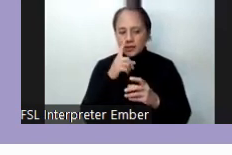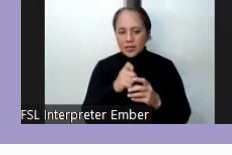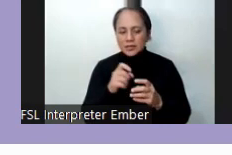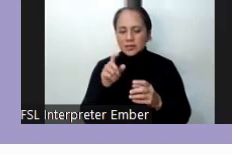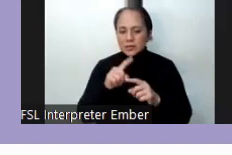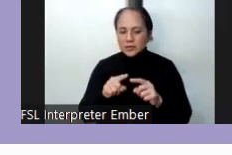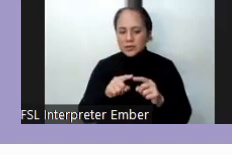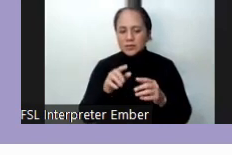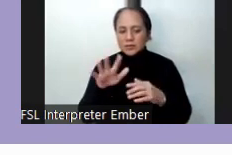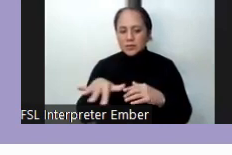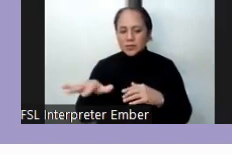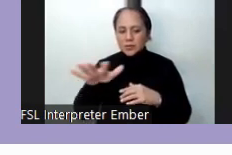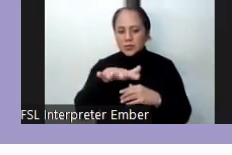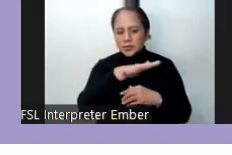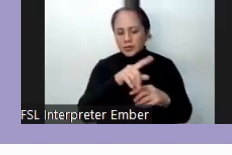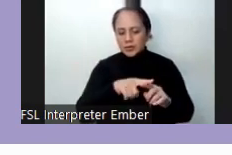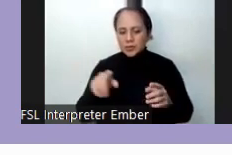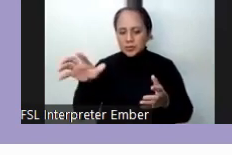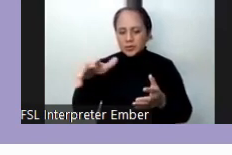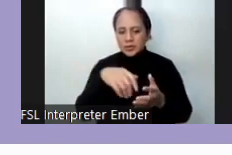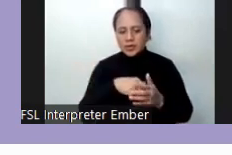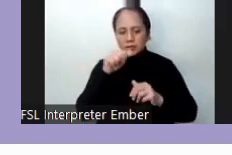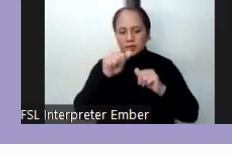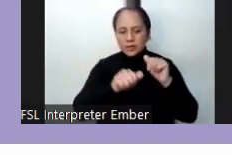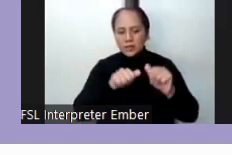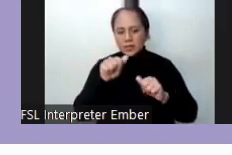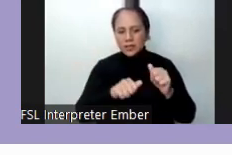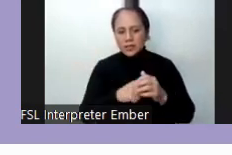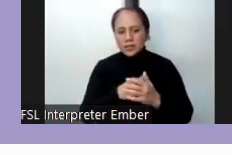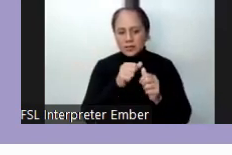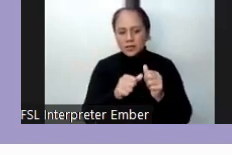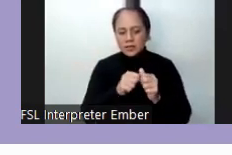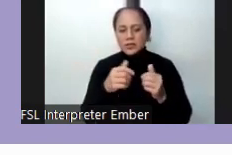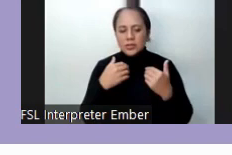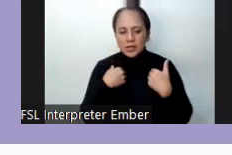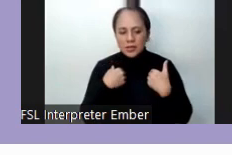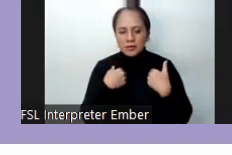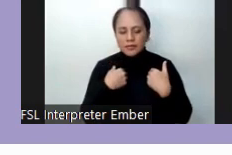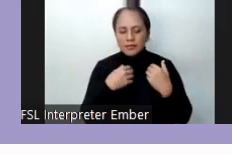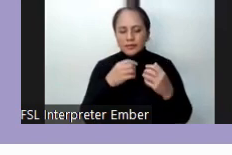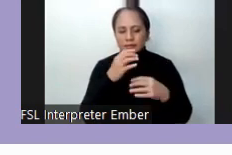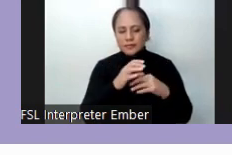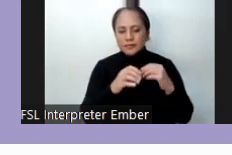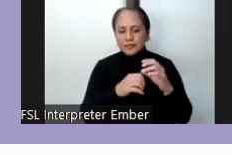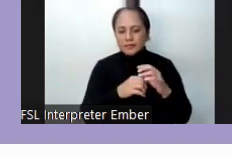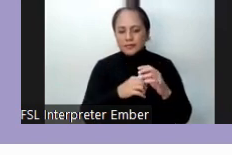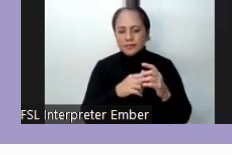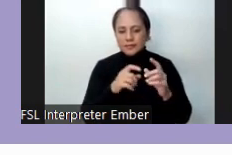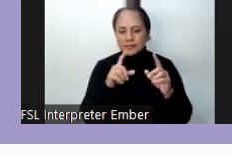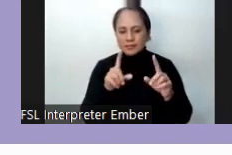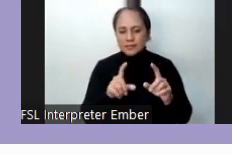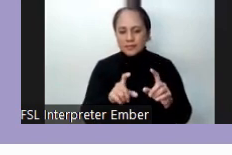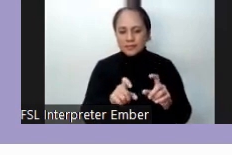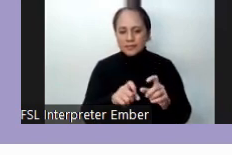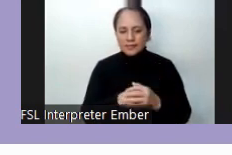location demographics were also collected. The assessment activities each contain 6 constructed response tasks on